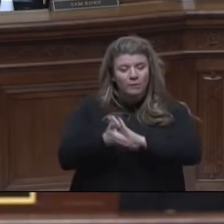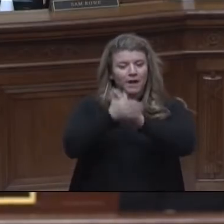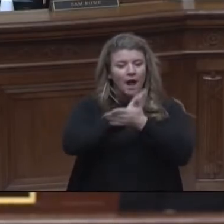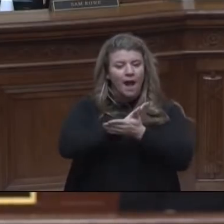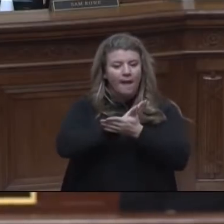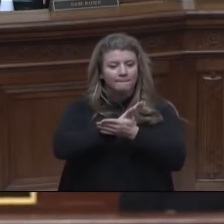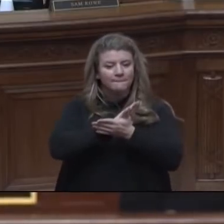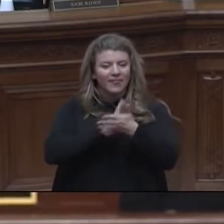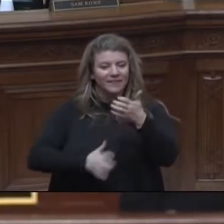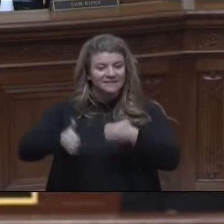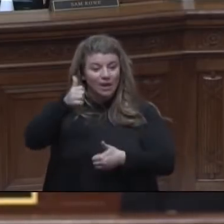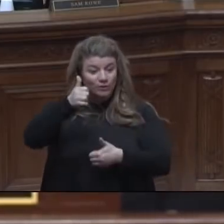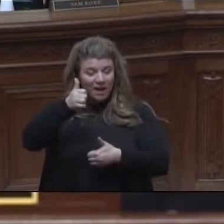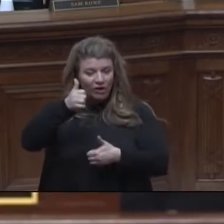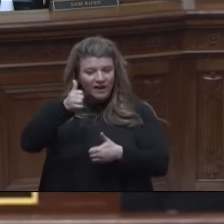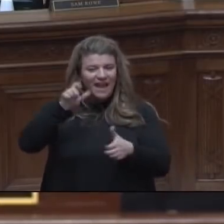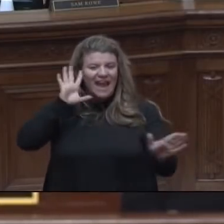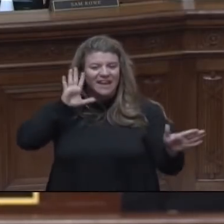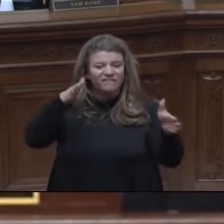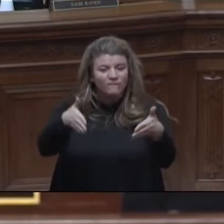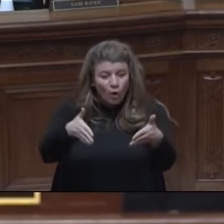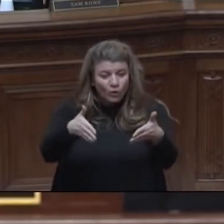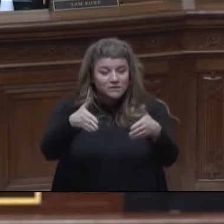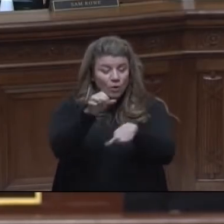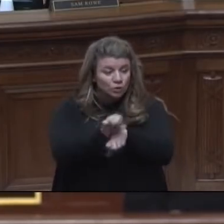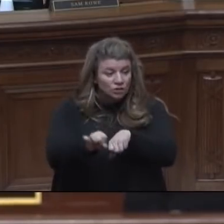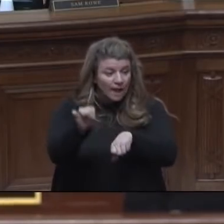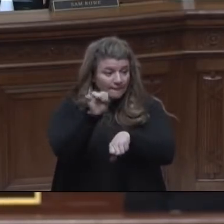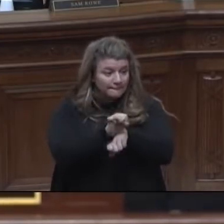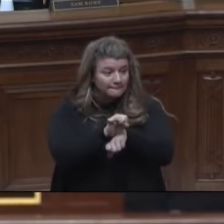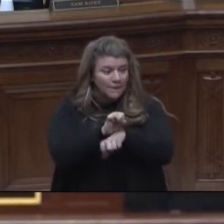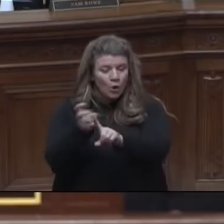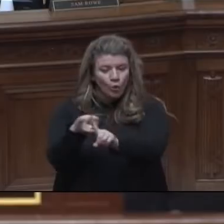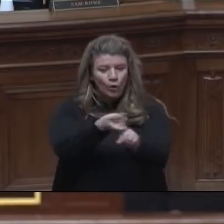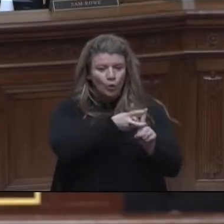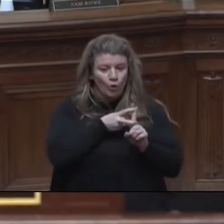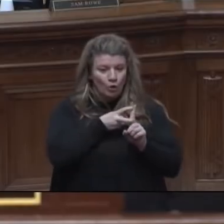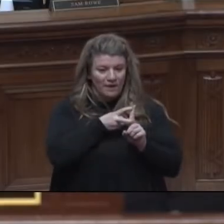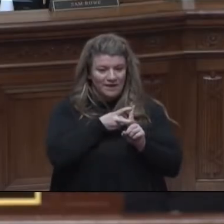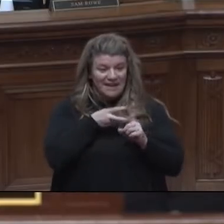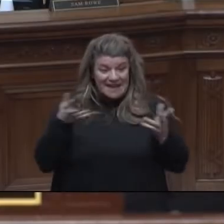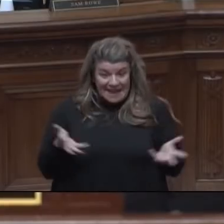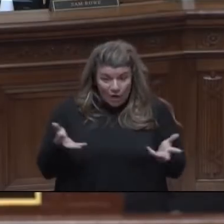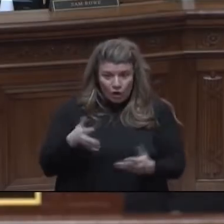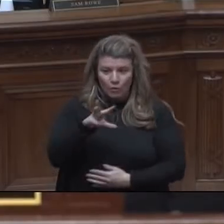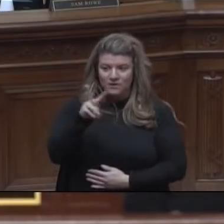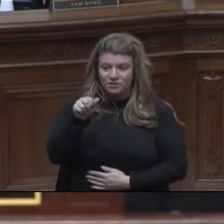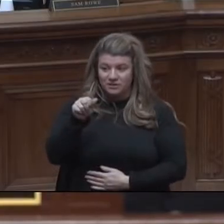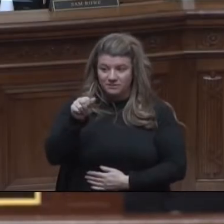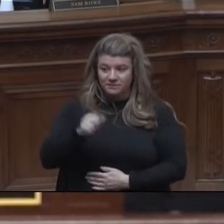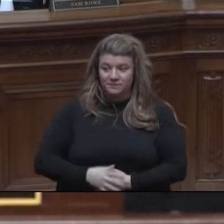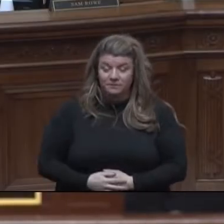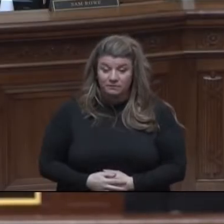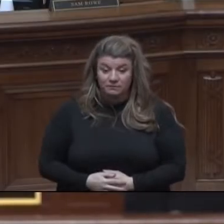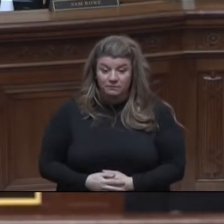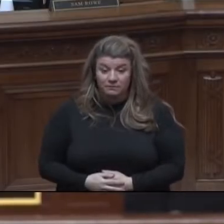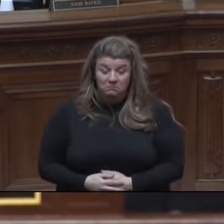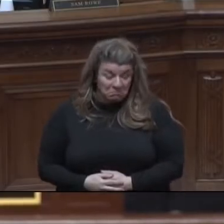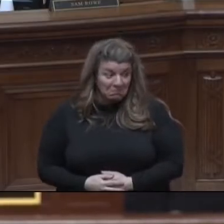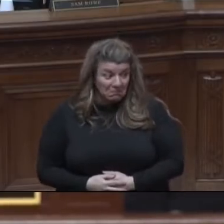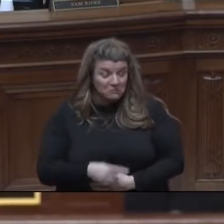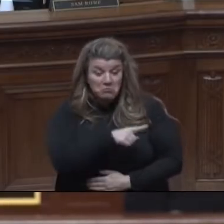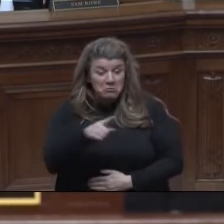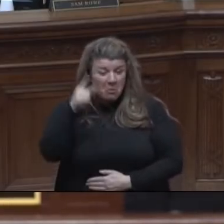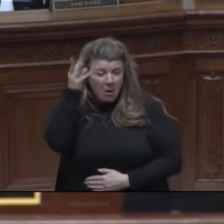not? And to focus on job recruitment into our great state. And you just think about